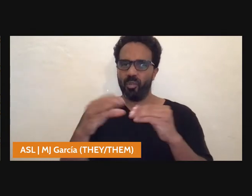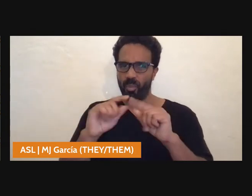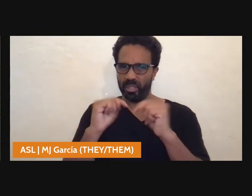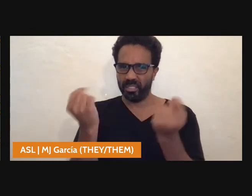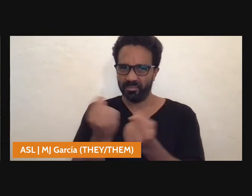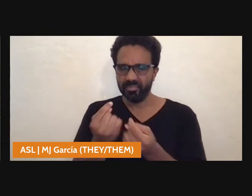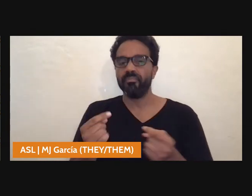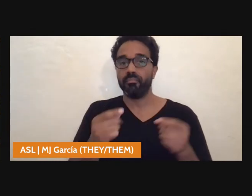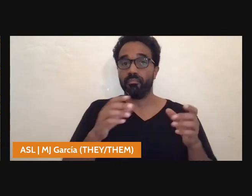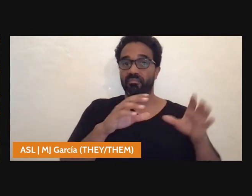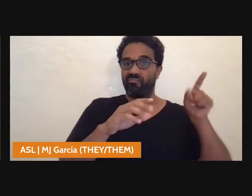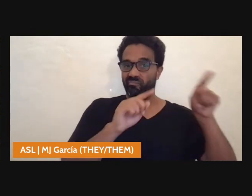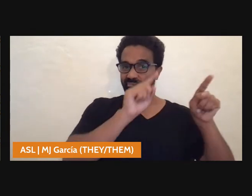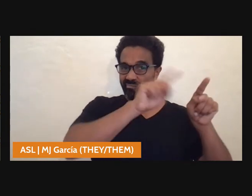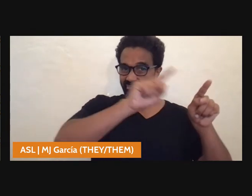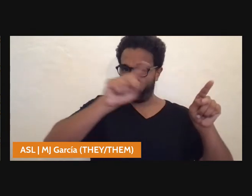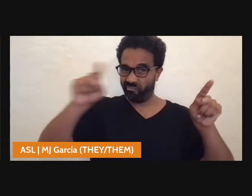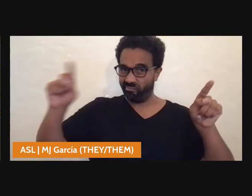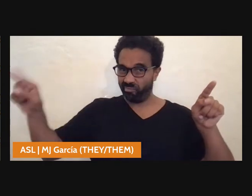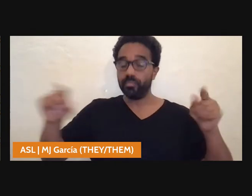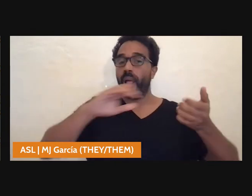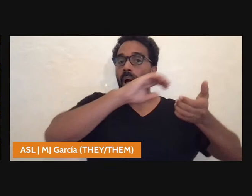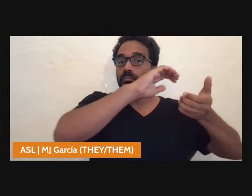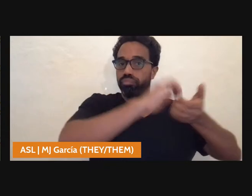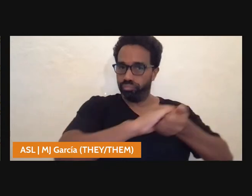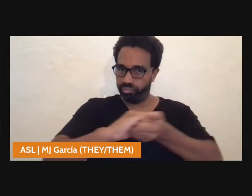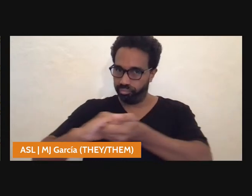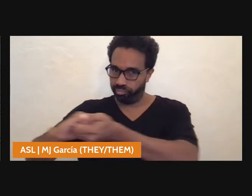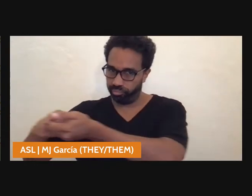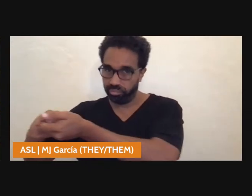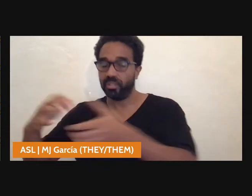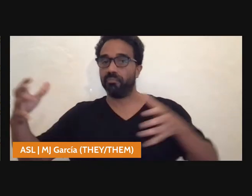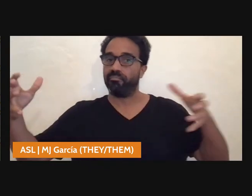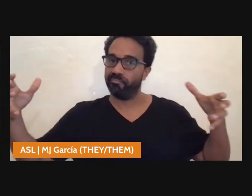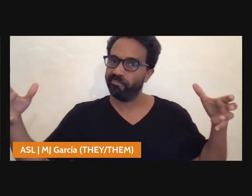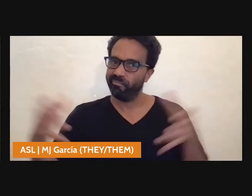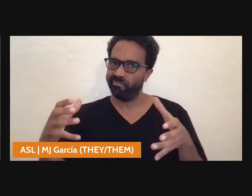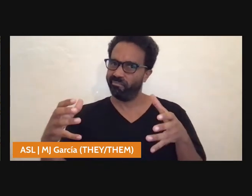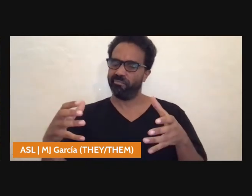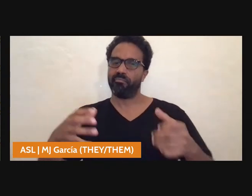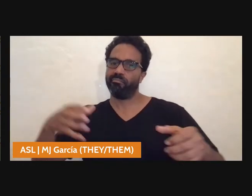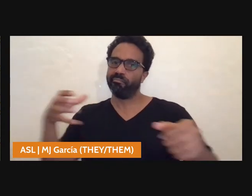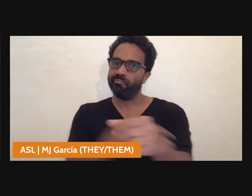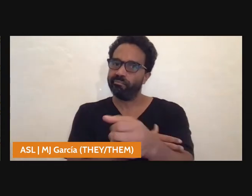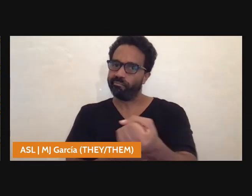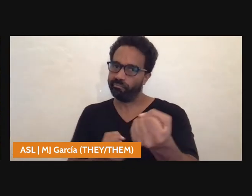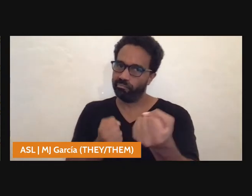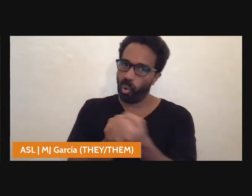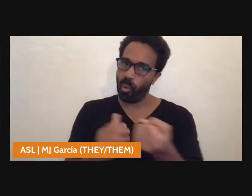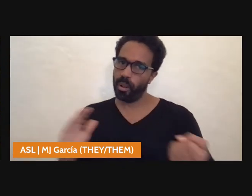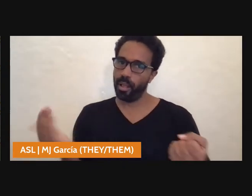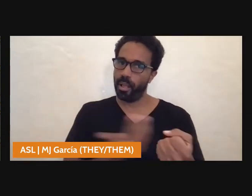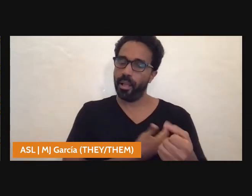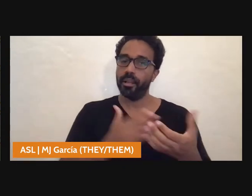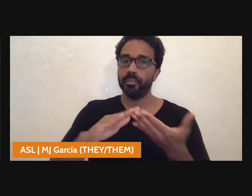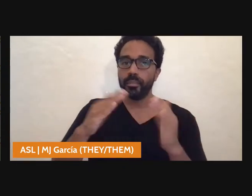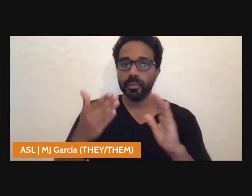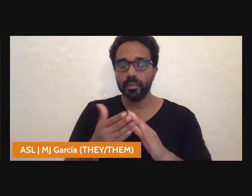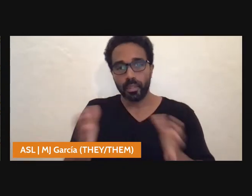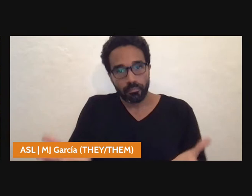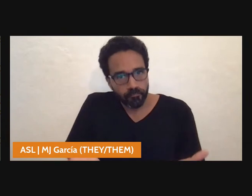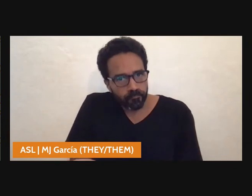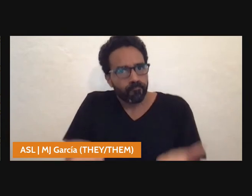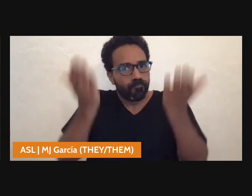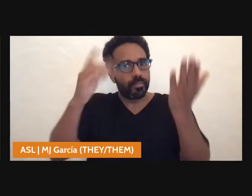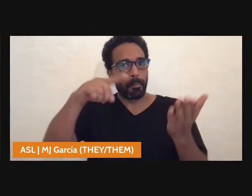focus for our community. As organizers, our goals are to elevate Black philanthropic leaders